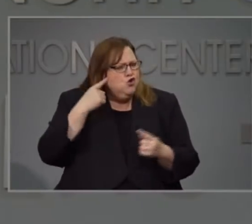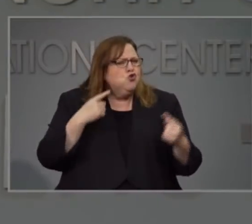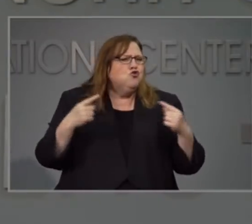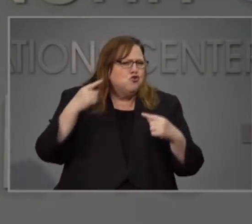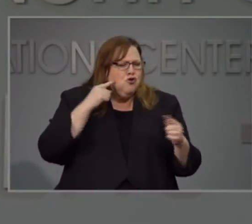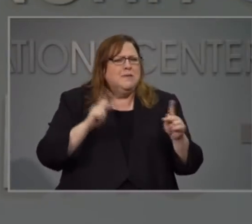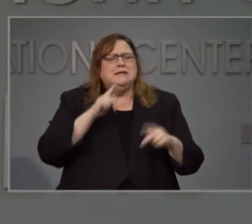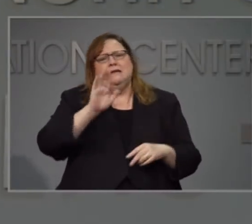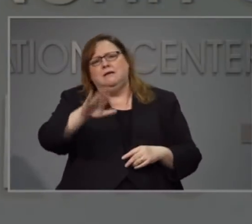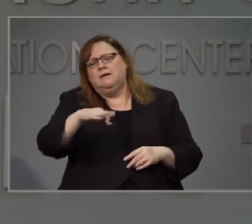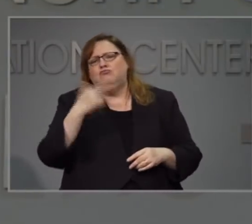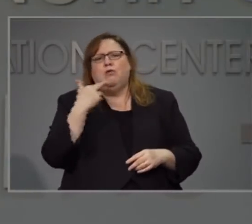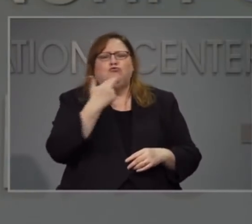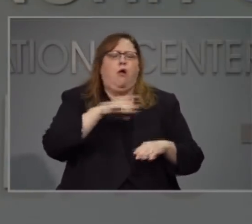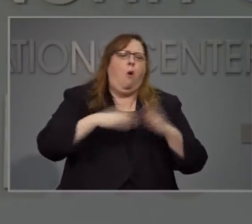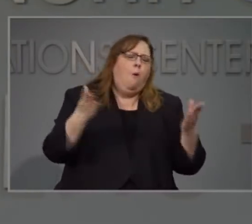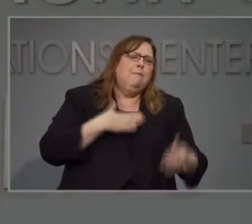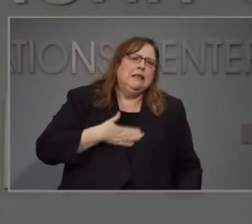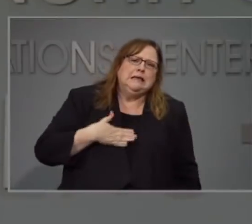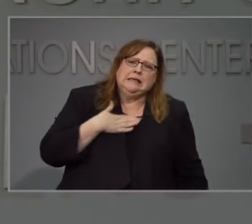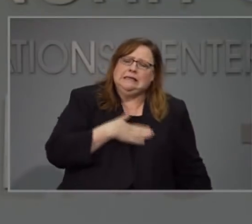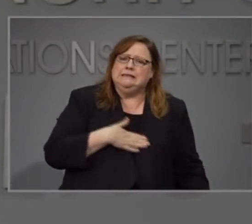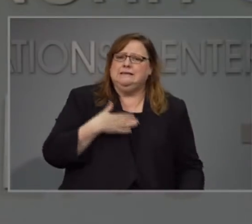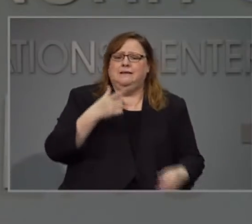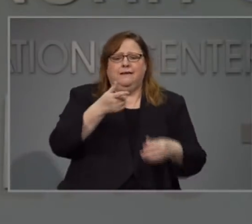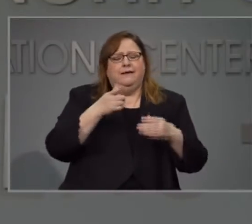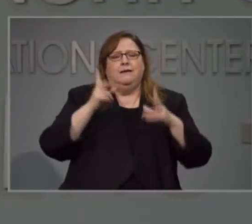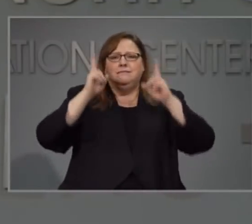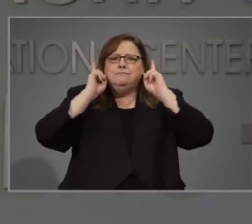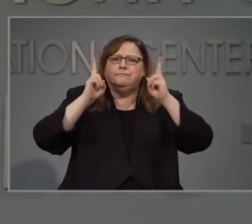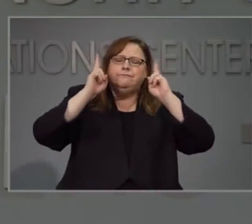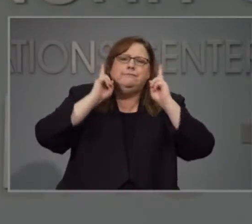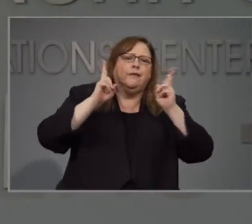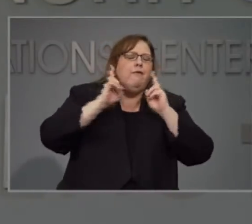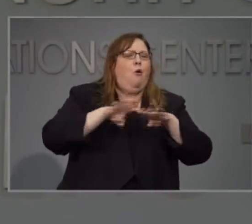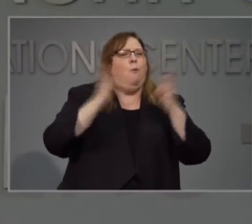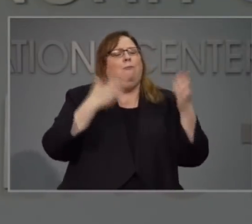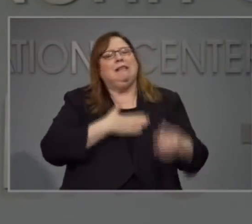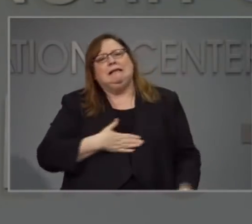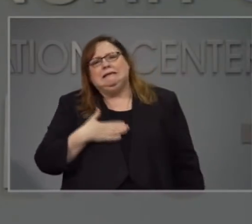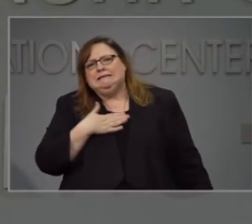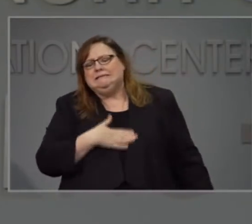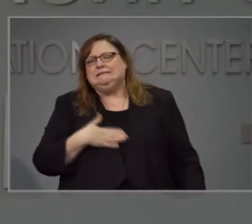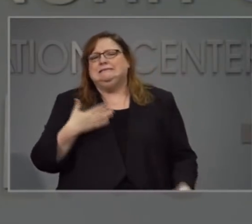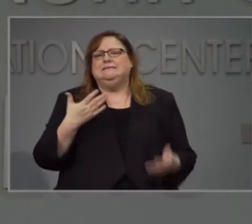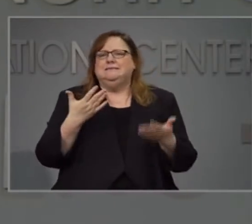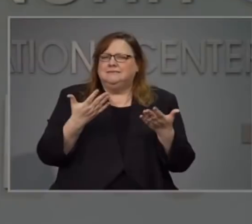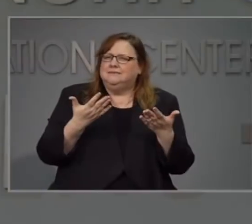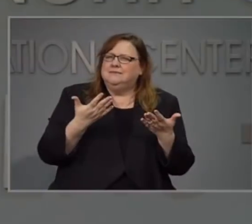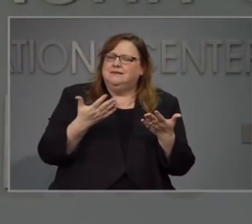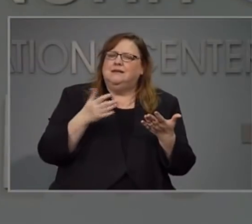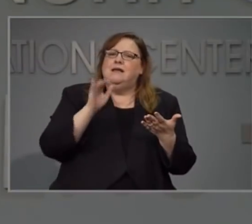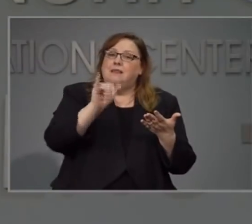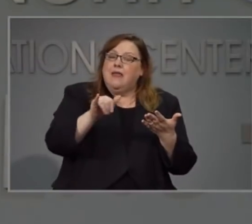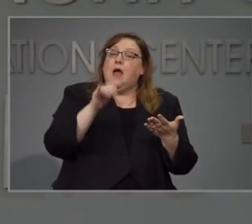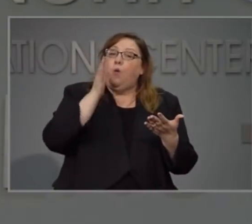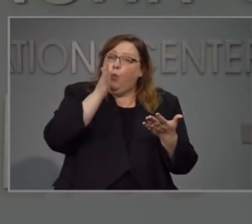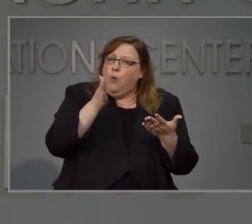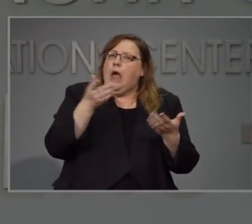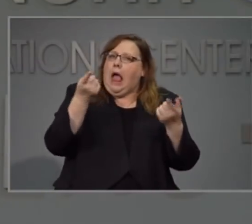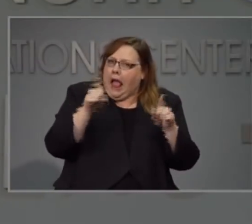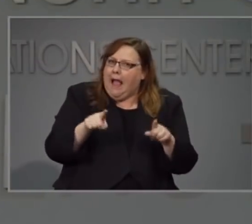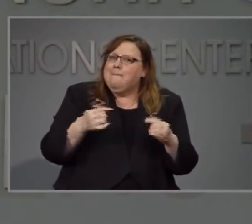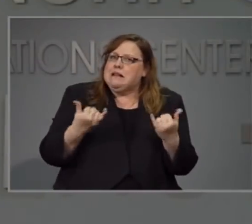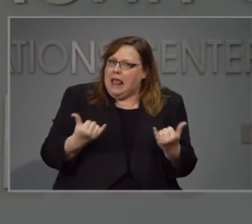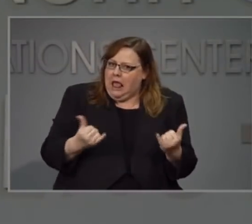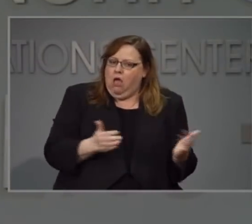our personal care salons, people getting haircut, those kinds of things. That's going to happen now, and it's going to